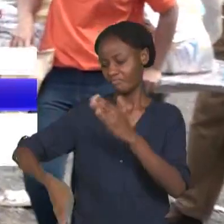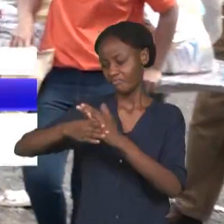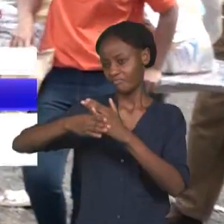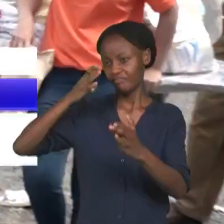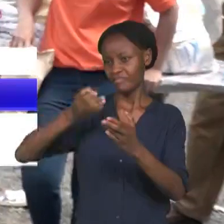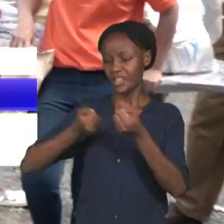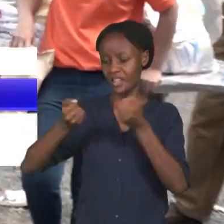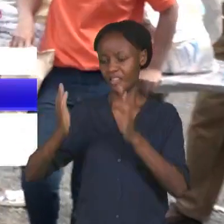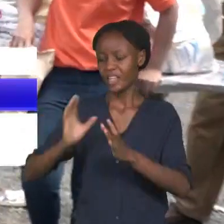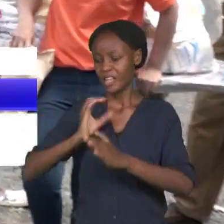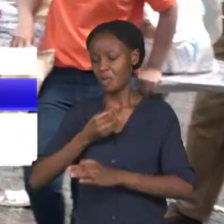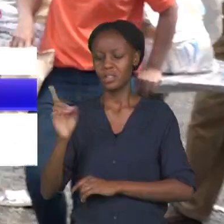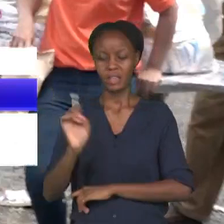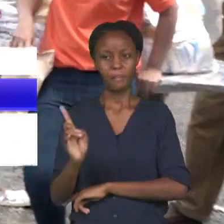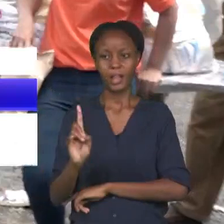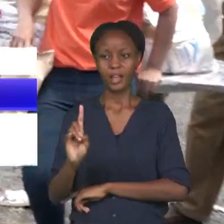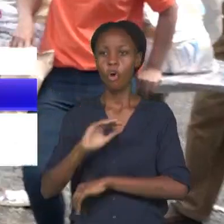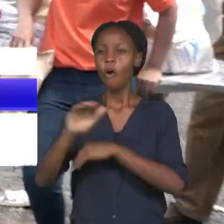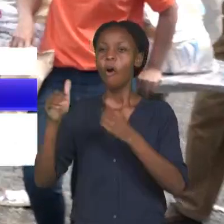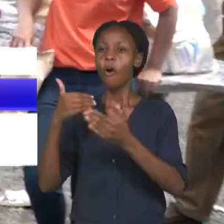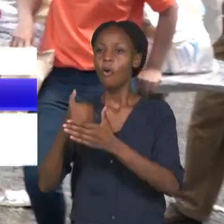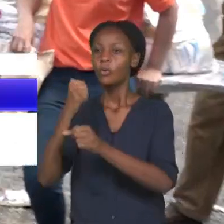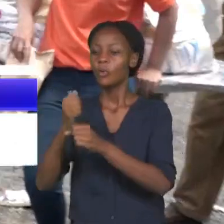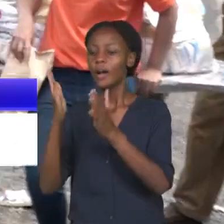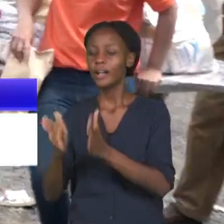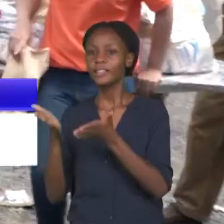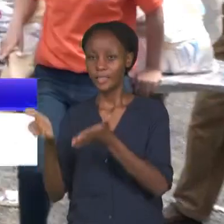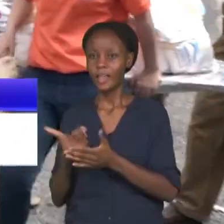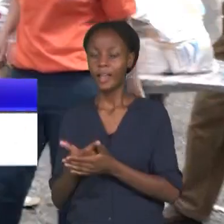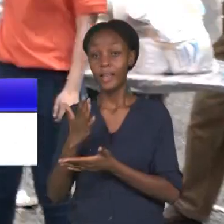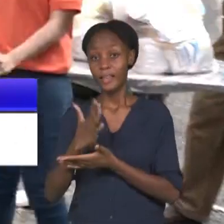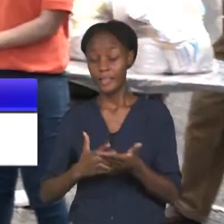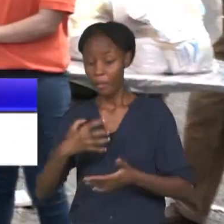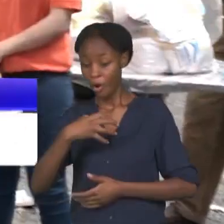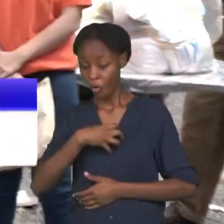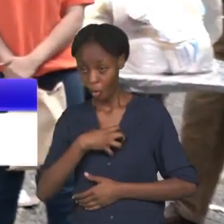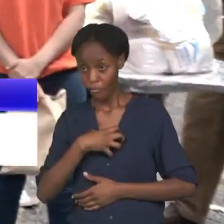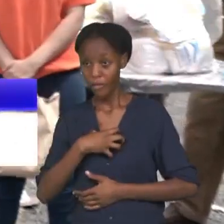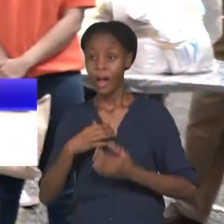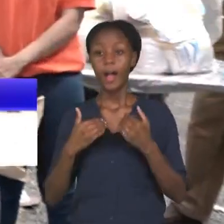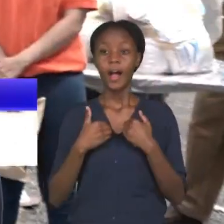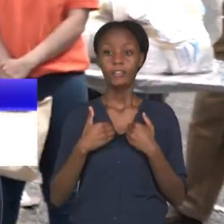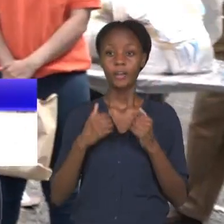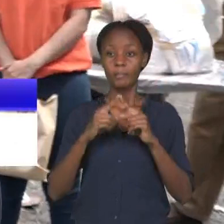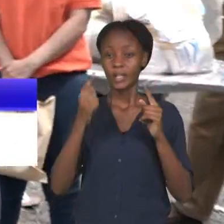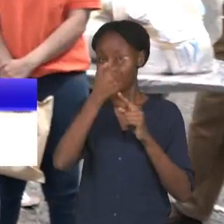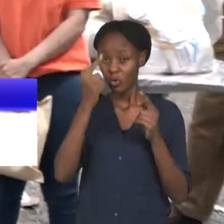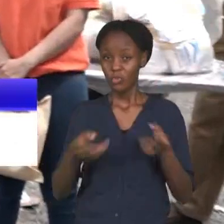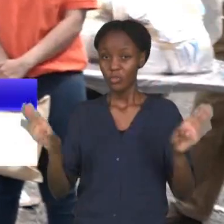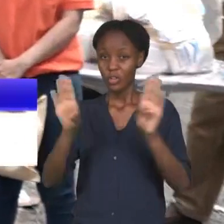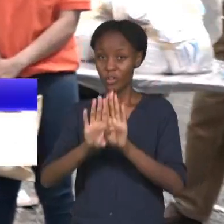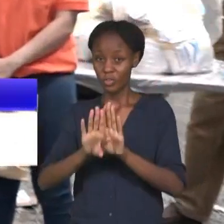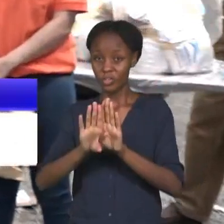drivers. They are still with us. Yes, some have gone on leave. Now, because of the close down, they cannot come back